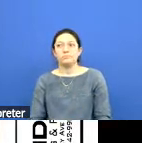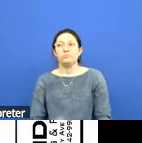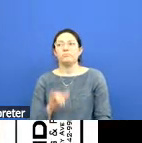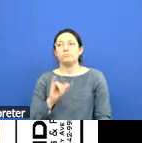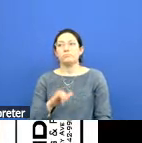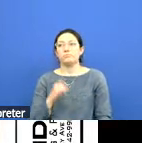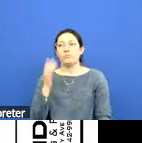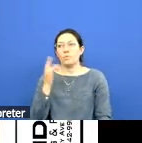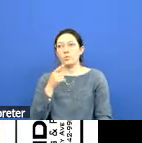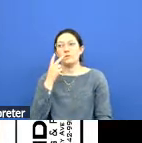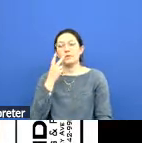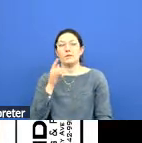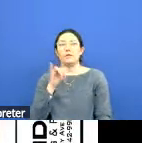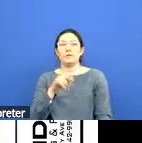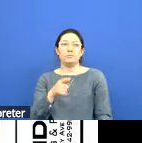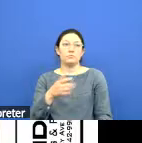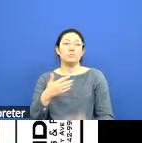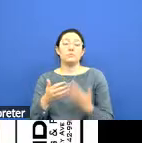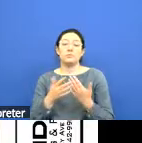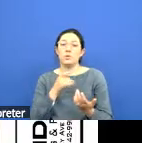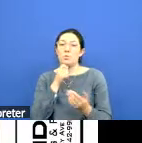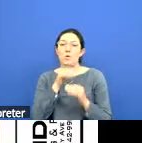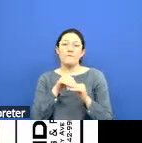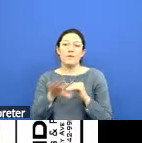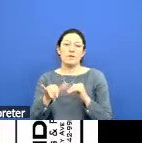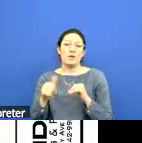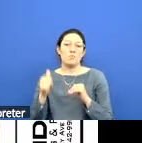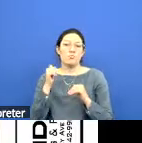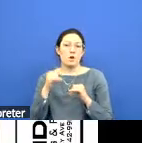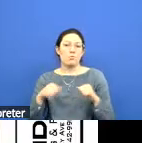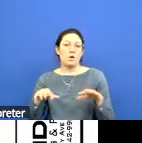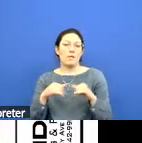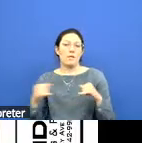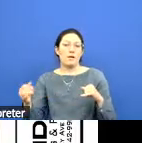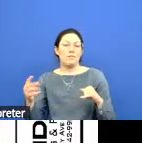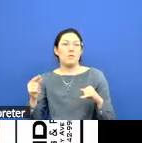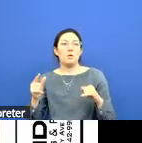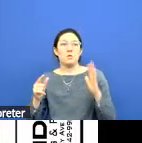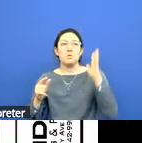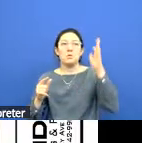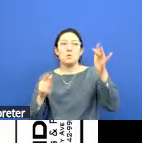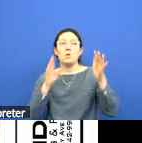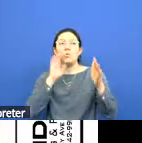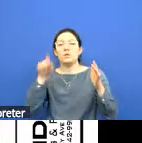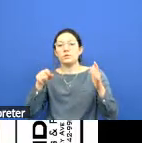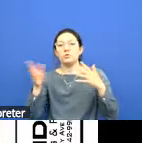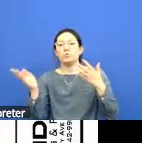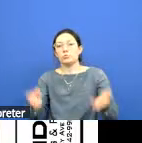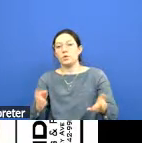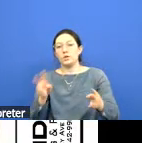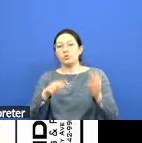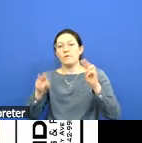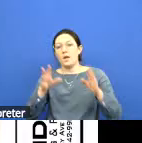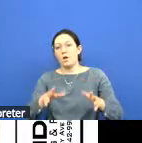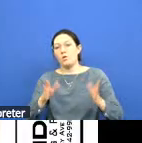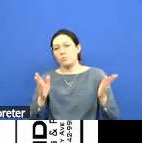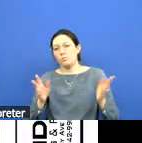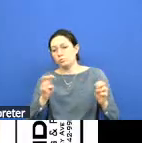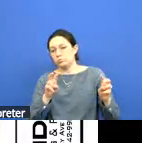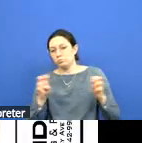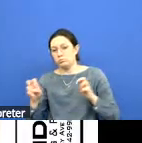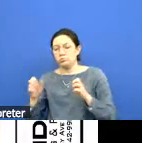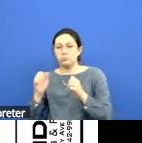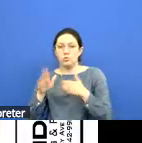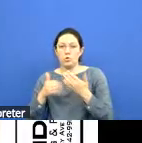That's why you see those. So it won't affect that back property line, but at that point, they're going to have to bring in a surveyor anyway to survey